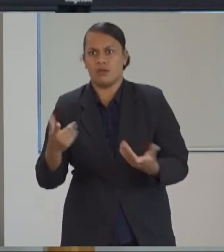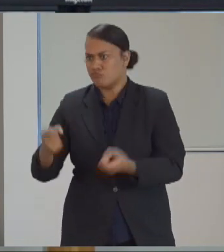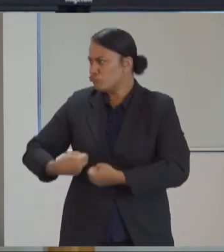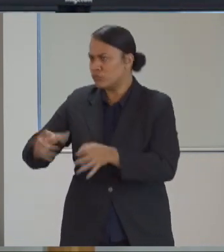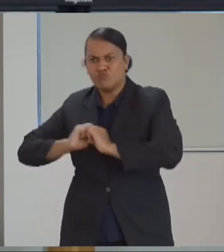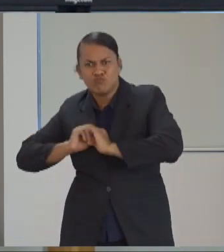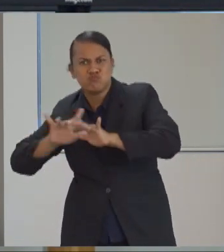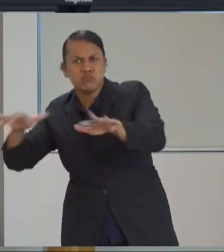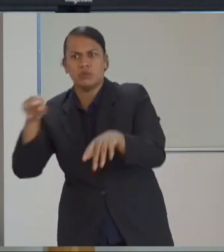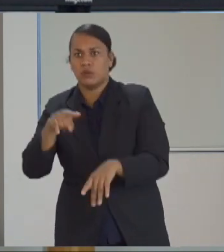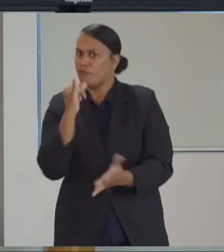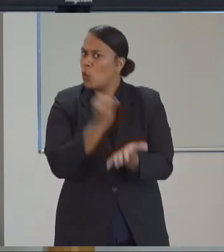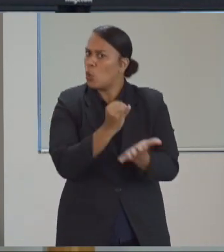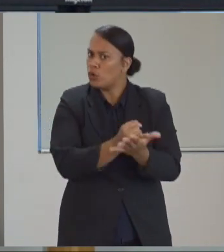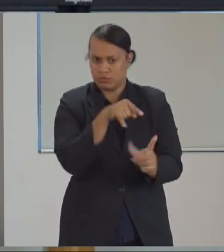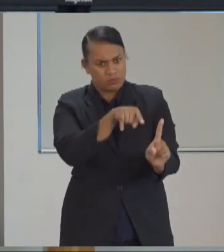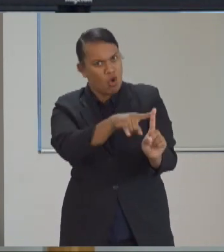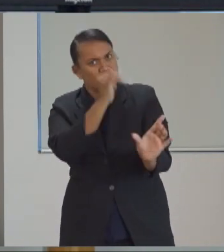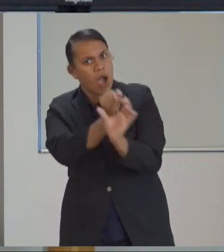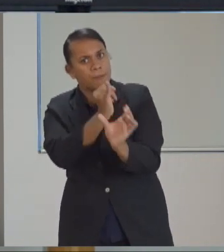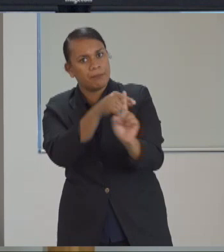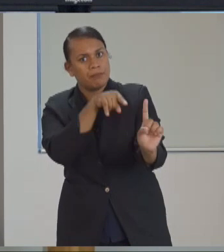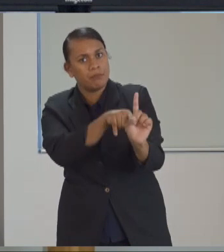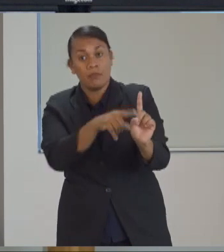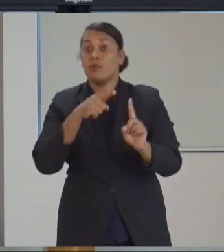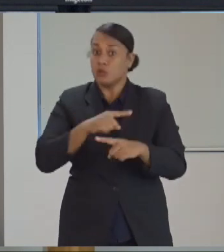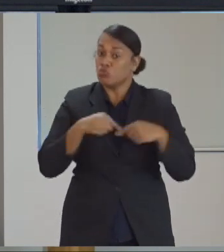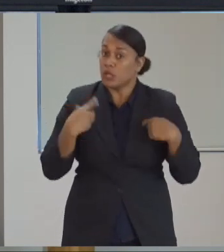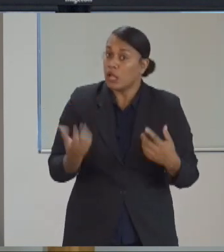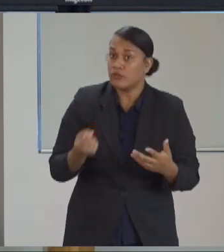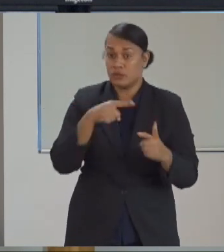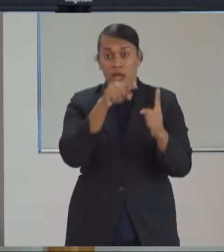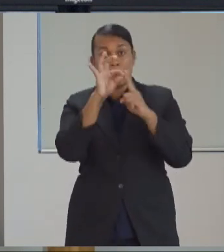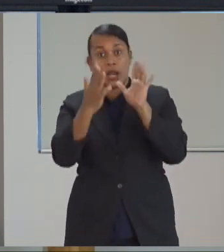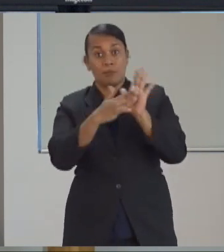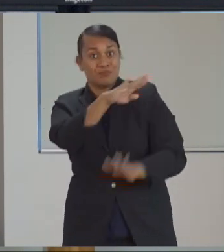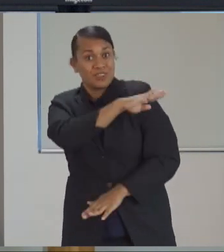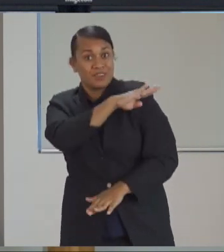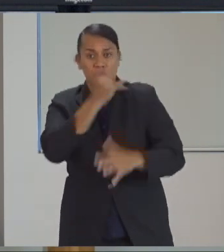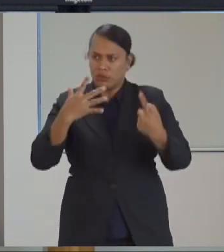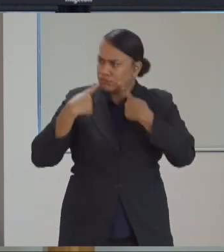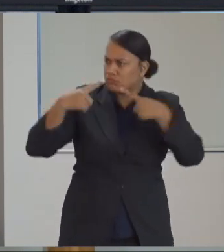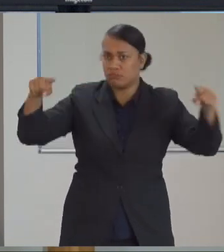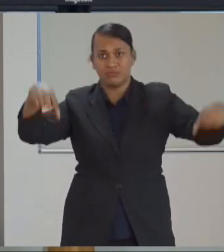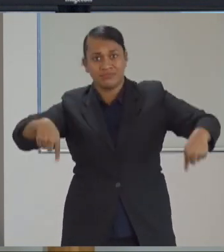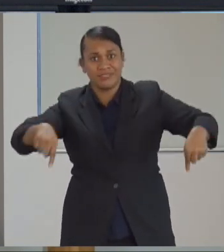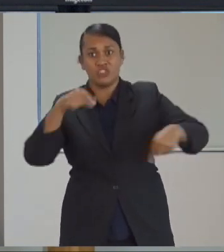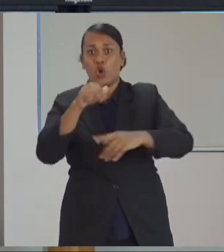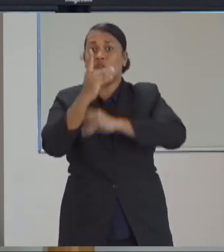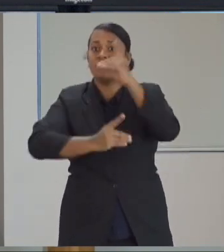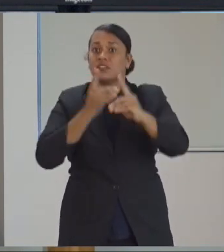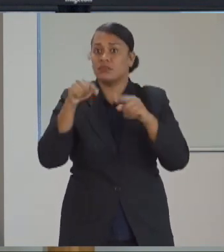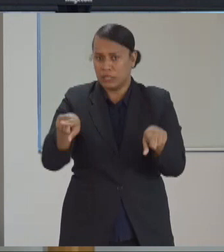These orders were initially announced in nationally broadcast press conference by our Prime Minister. To claim that this announcement